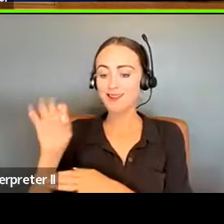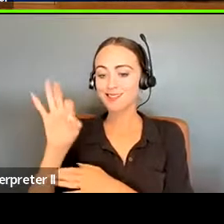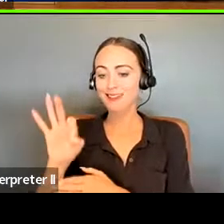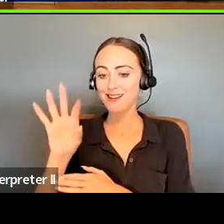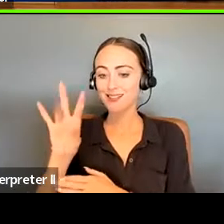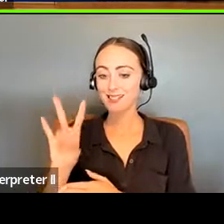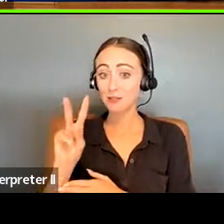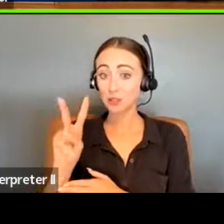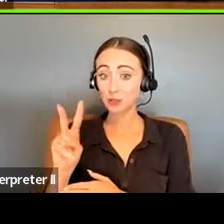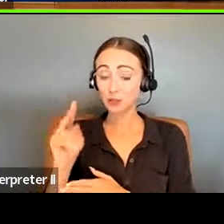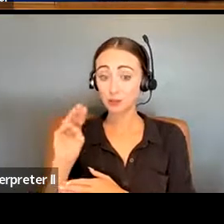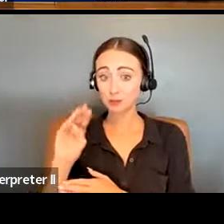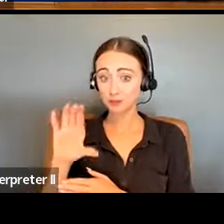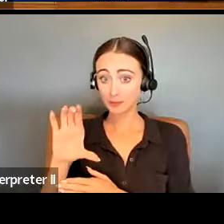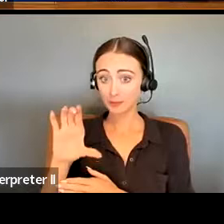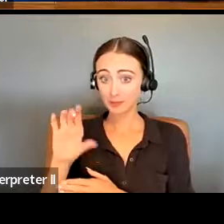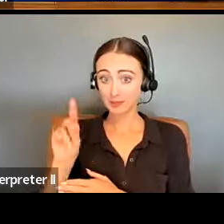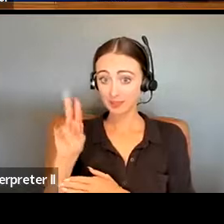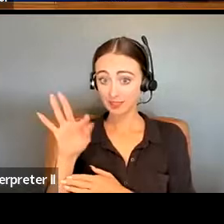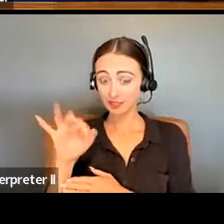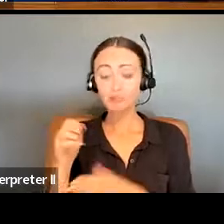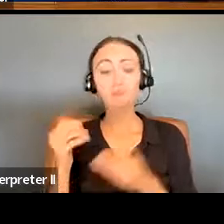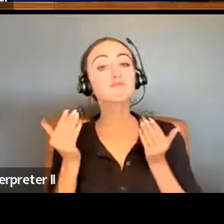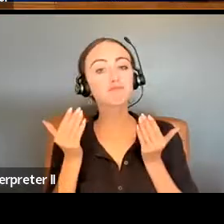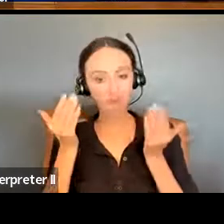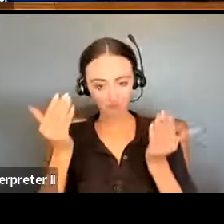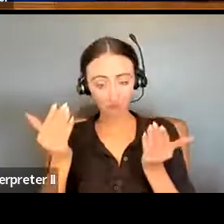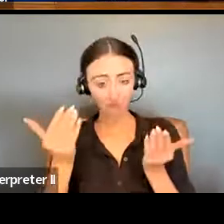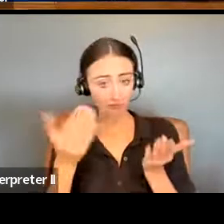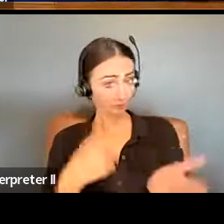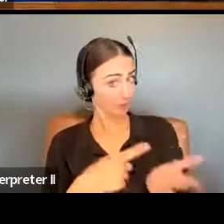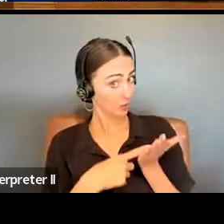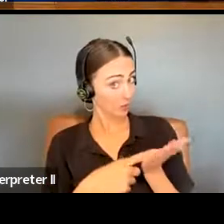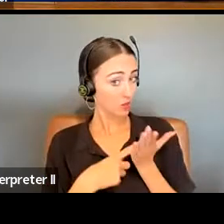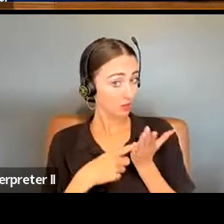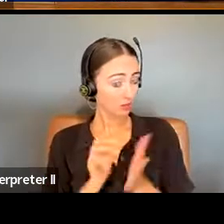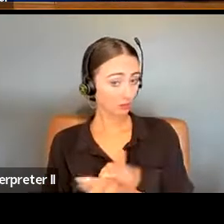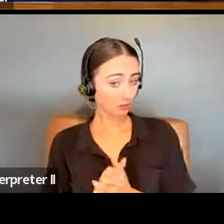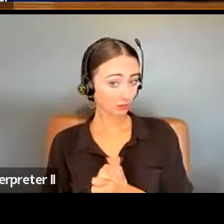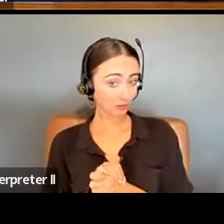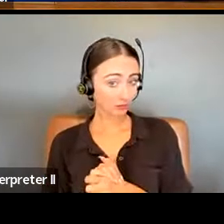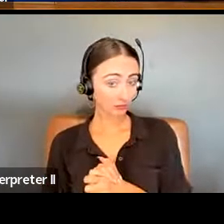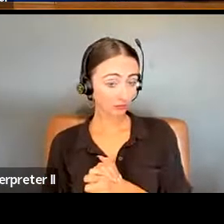24-972. Councilmember McDuffie. So moved. Is there discussion?